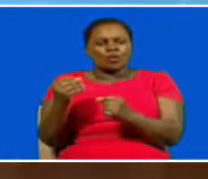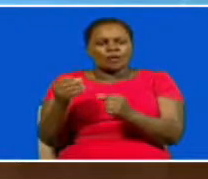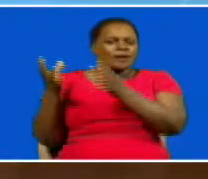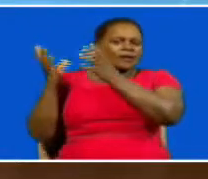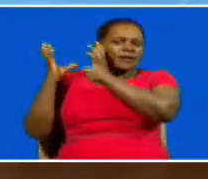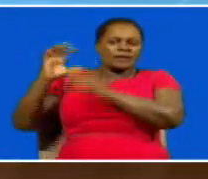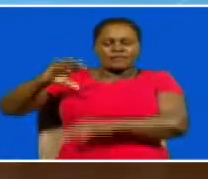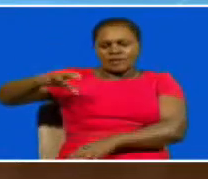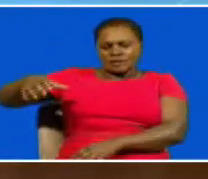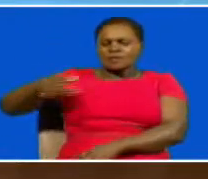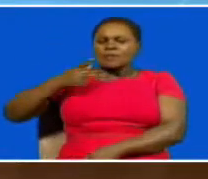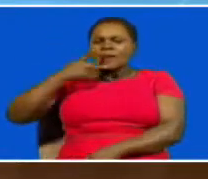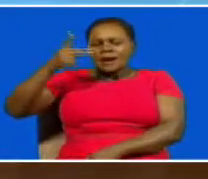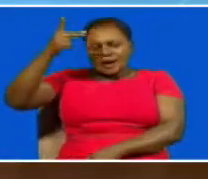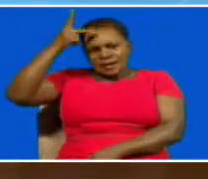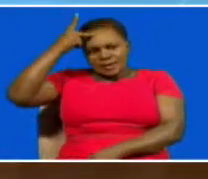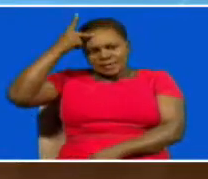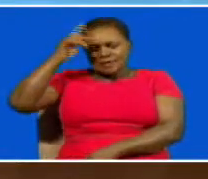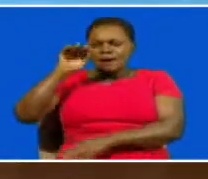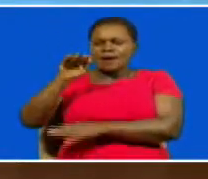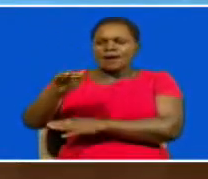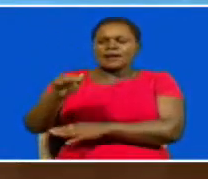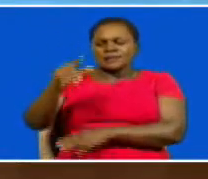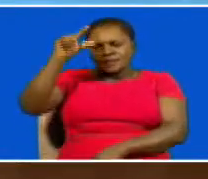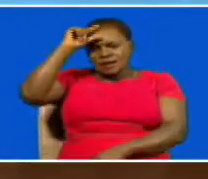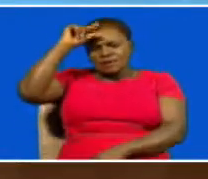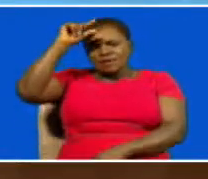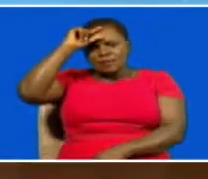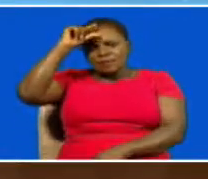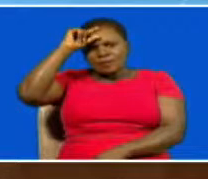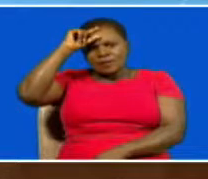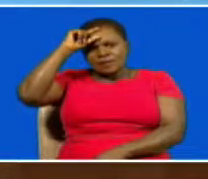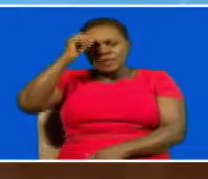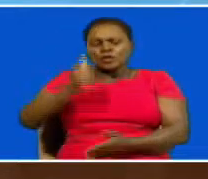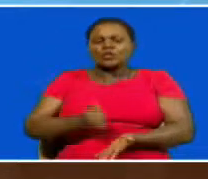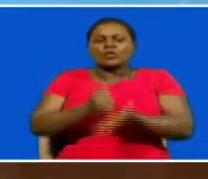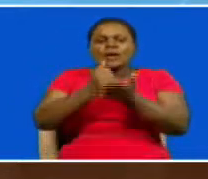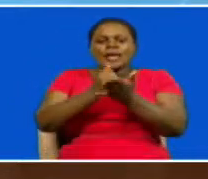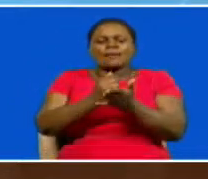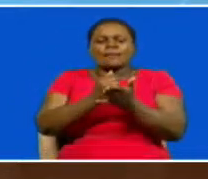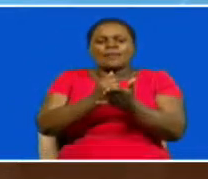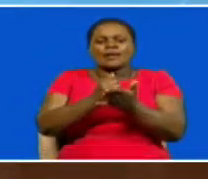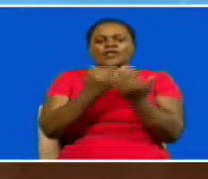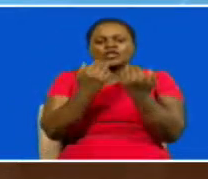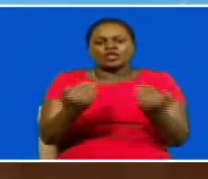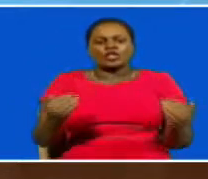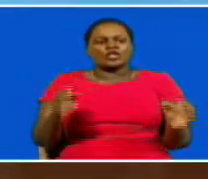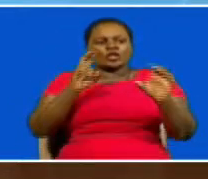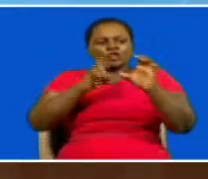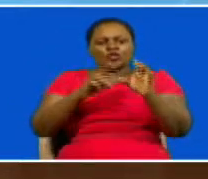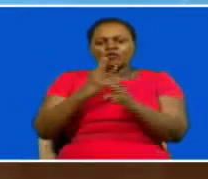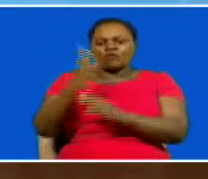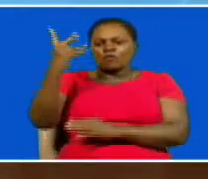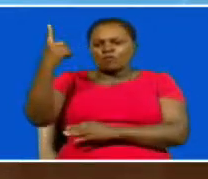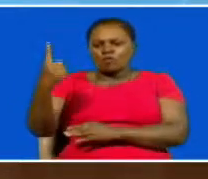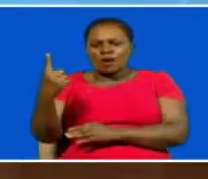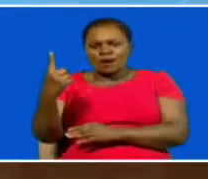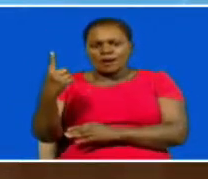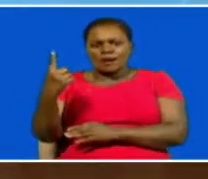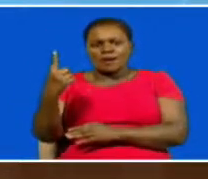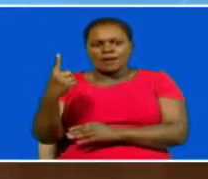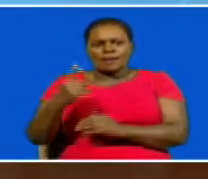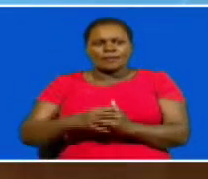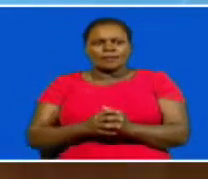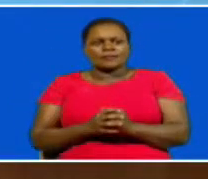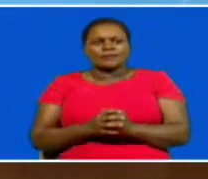Kilifi County, for example, parents and guardians are now calling on the government to come to their rescue and help their children join Form 1, lest they fall